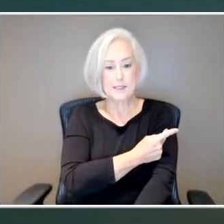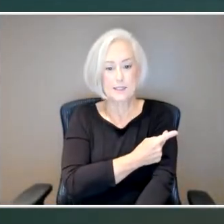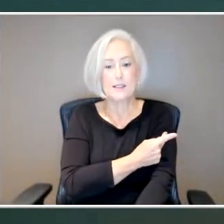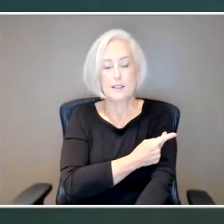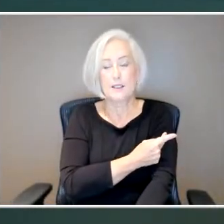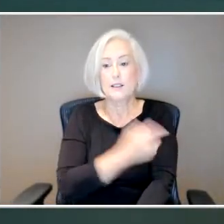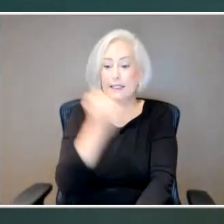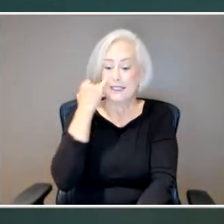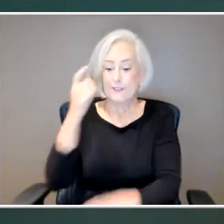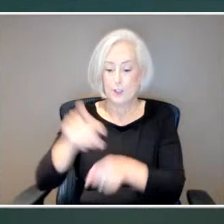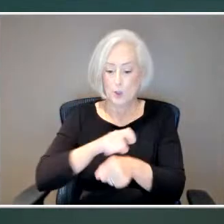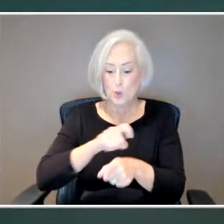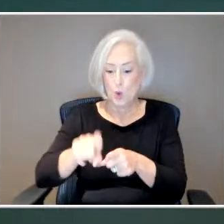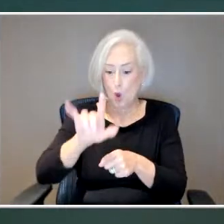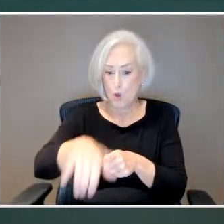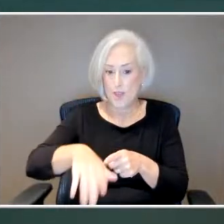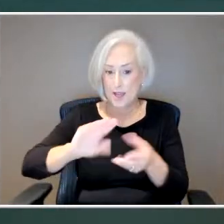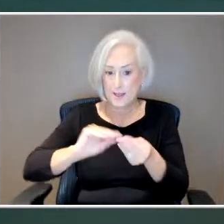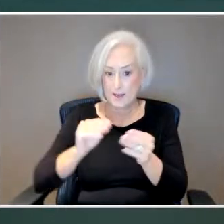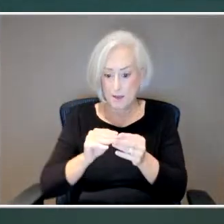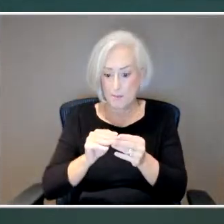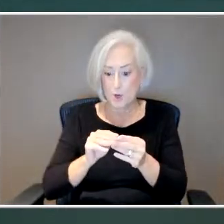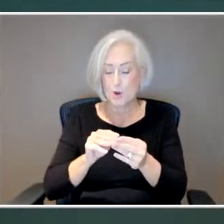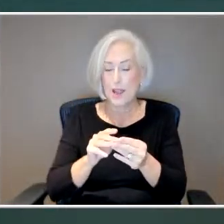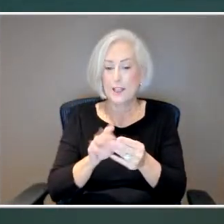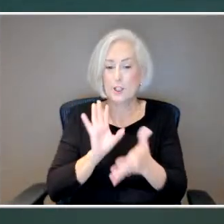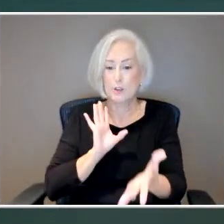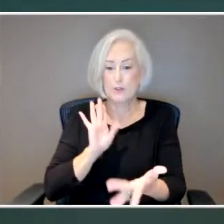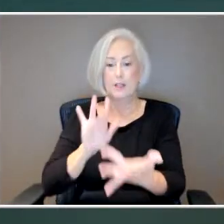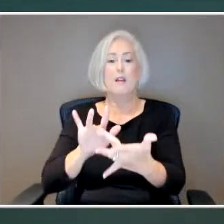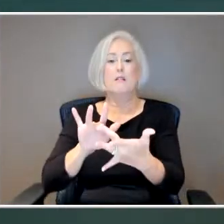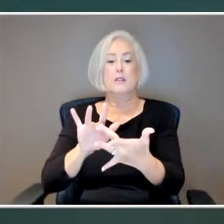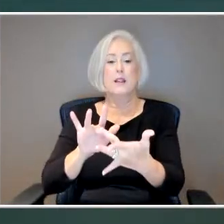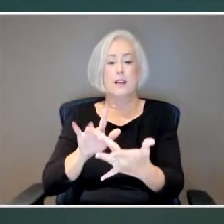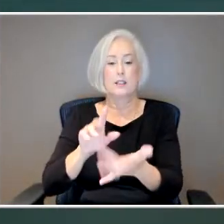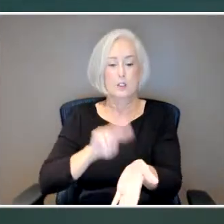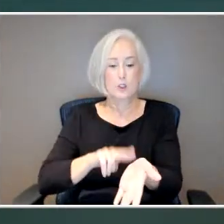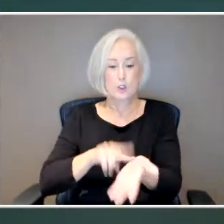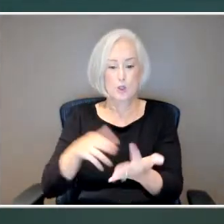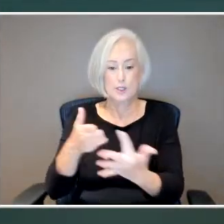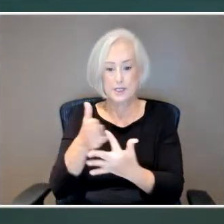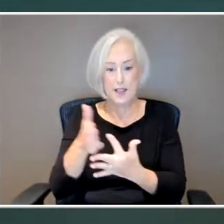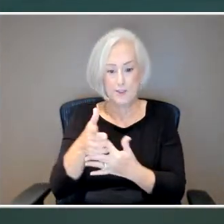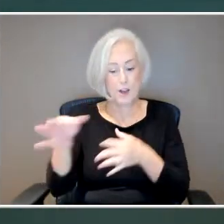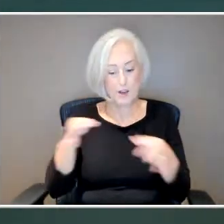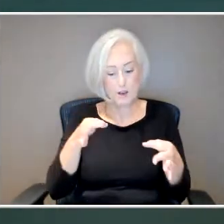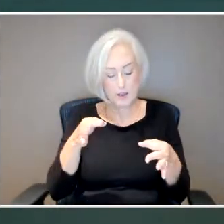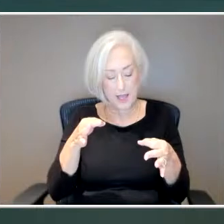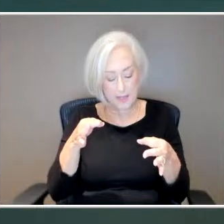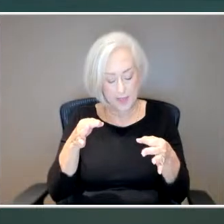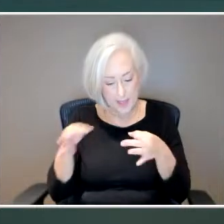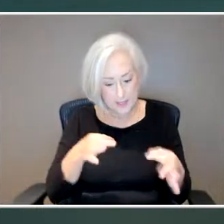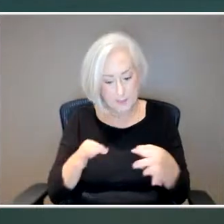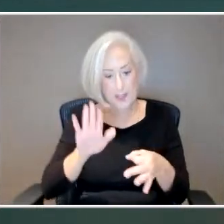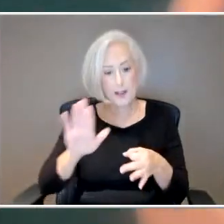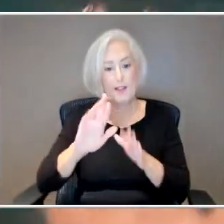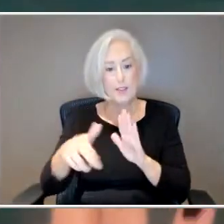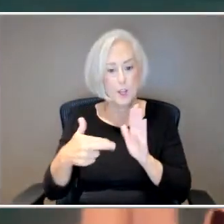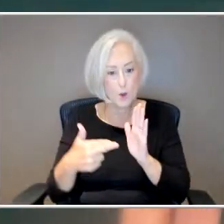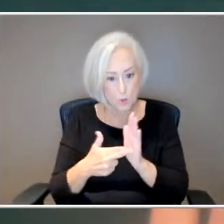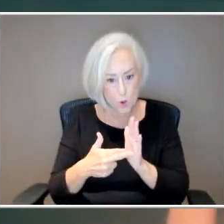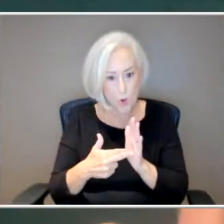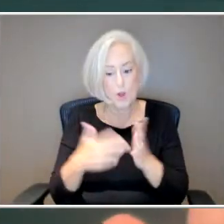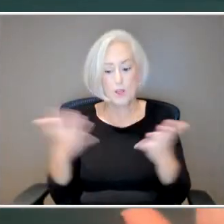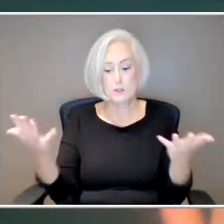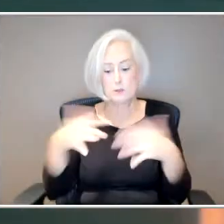that number and you get that nurse navigator and they tell you, their role and what they're going to do and assimilate your records and get